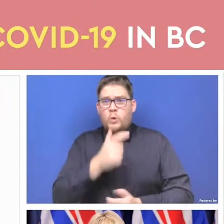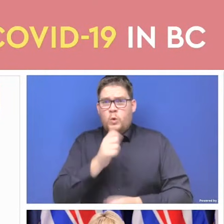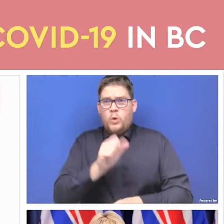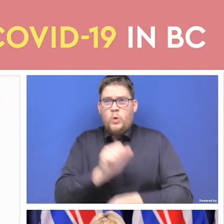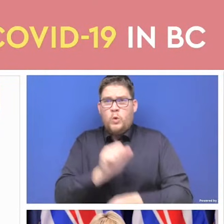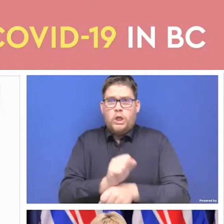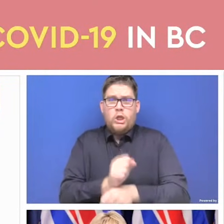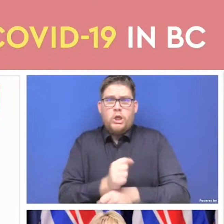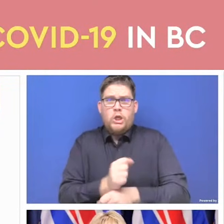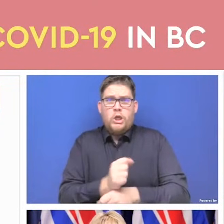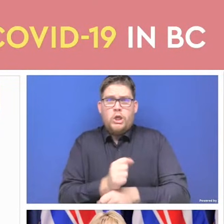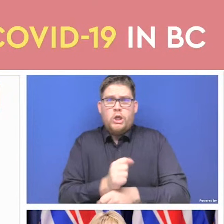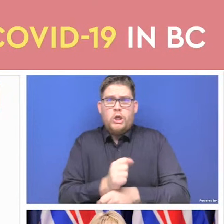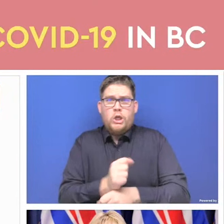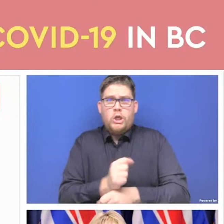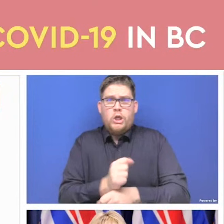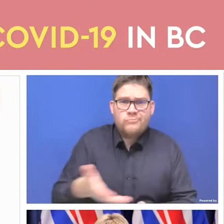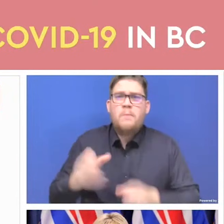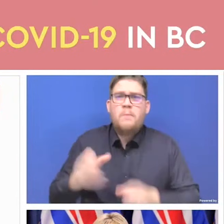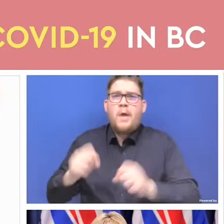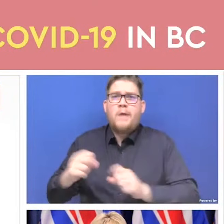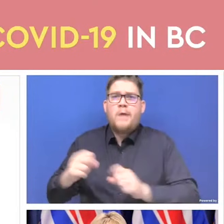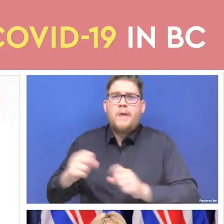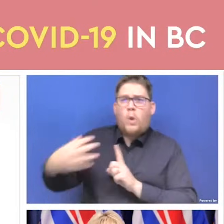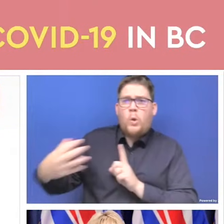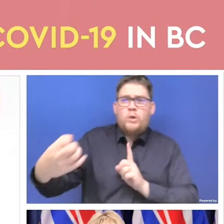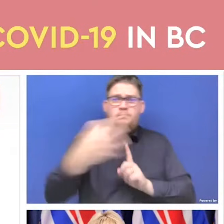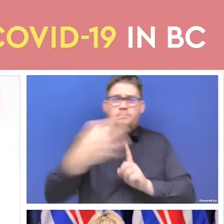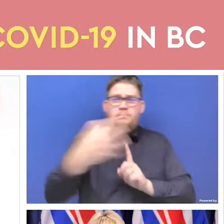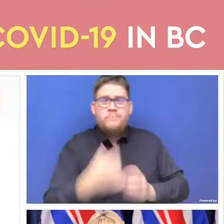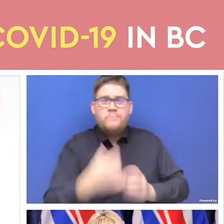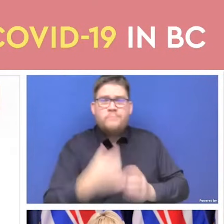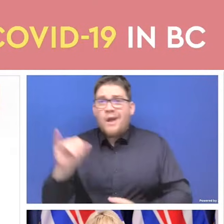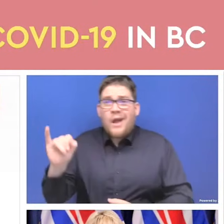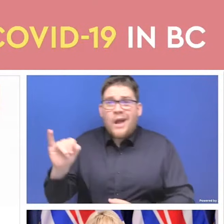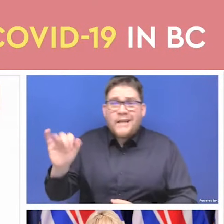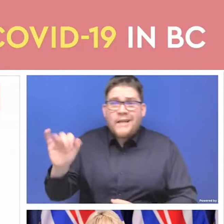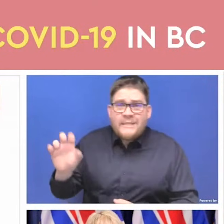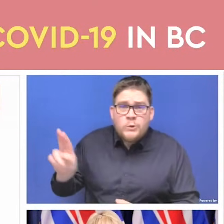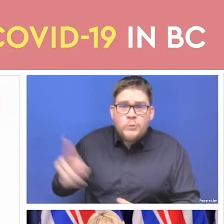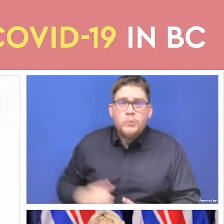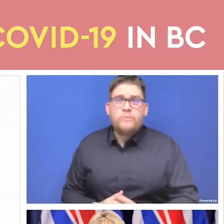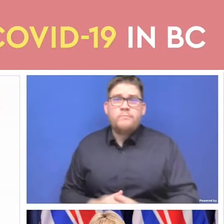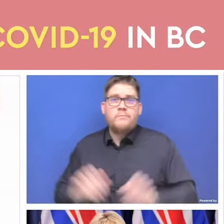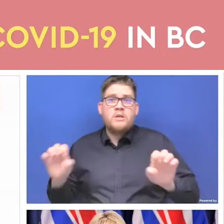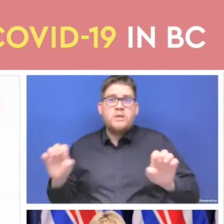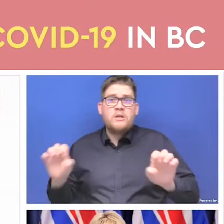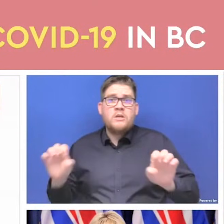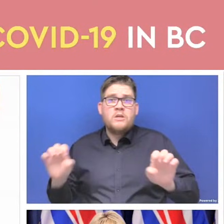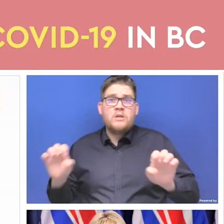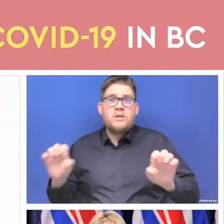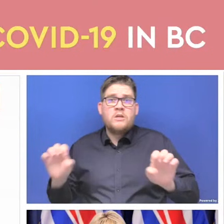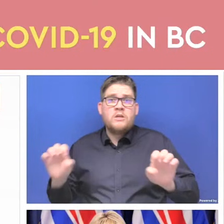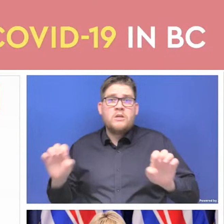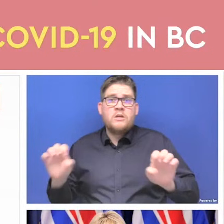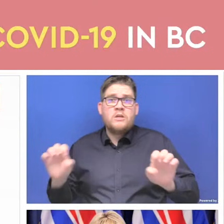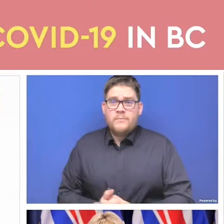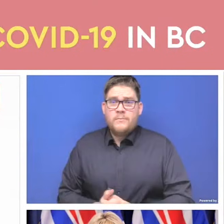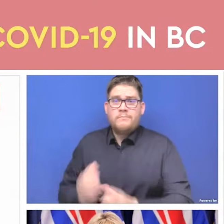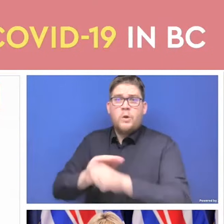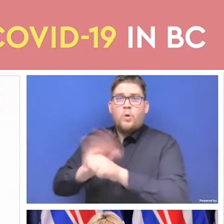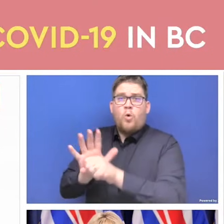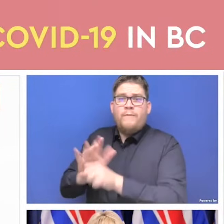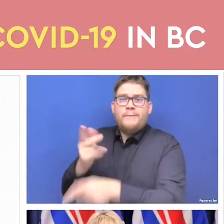our ICUs, the emergency departments, our COVID wards, where we know that even though we may have good protection and not